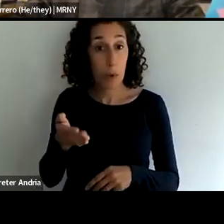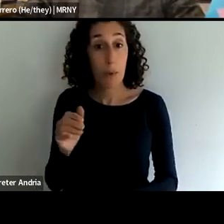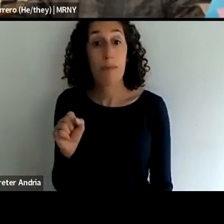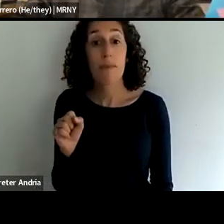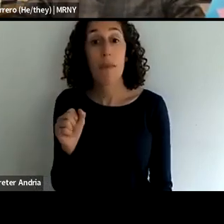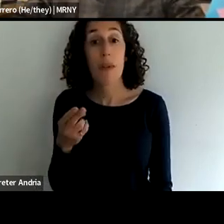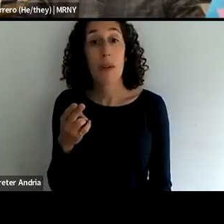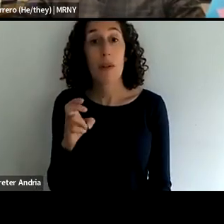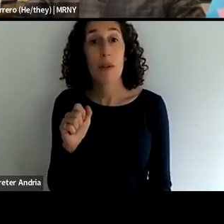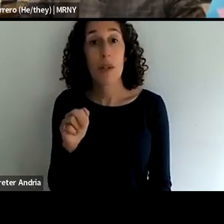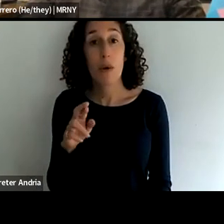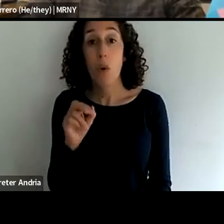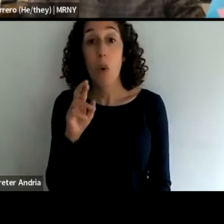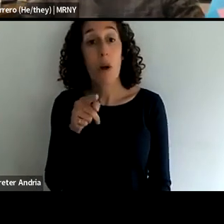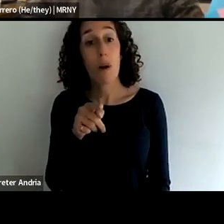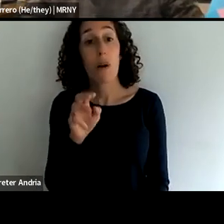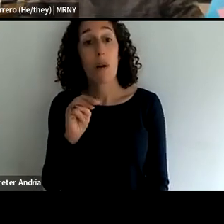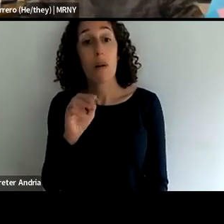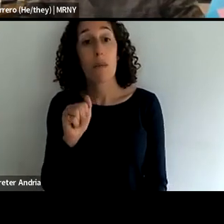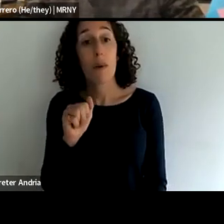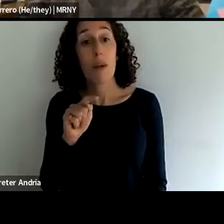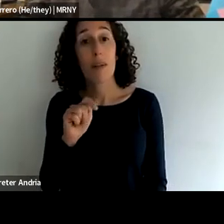like I feel like the two of you work a lot with,